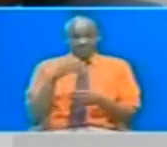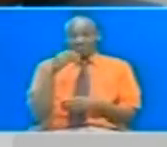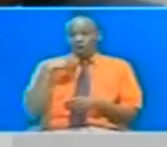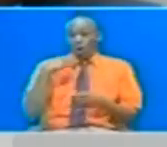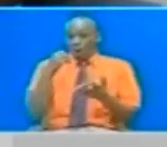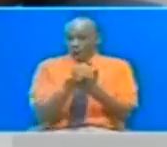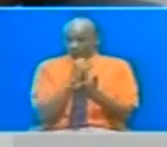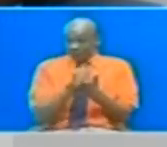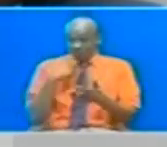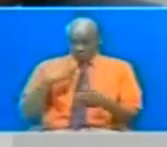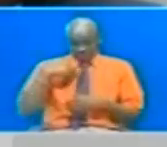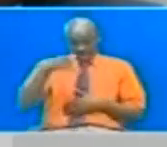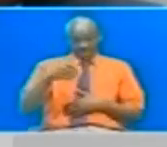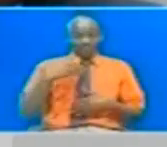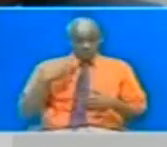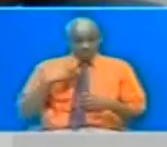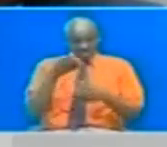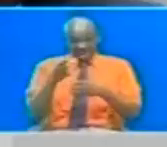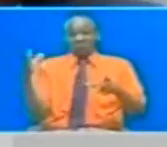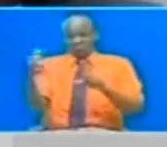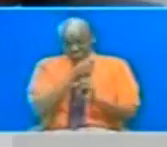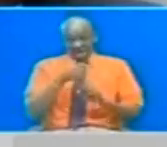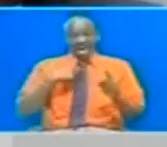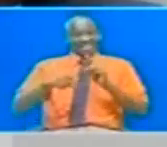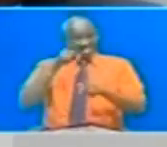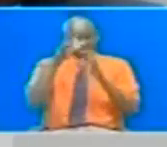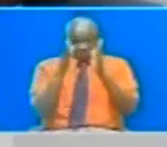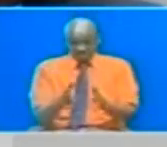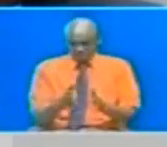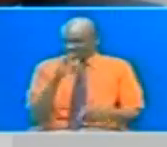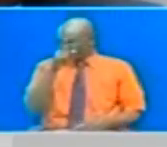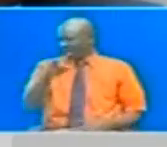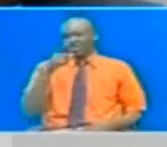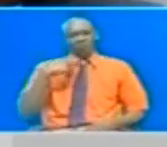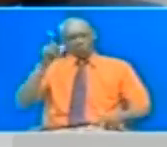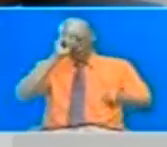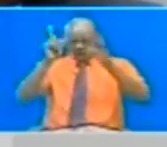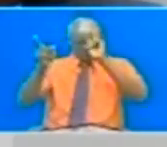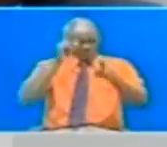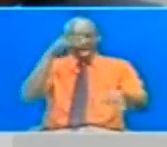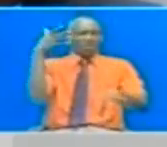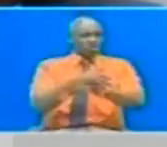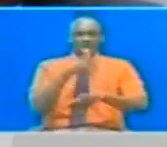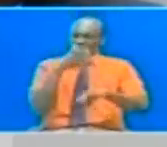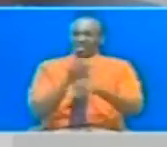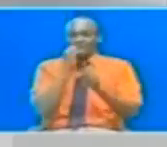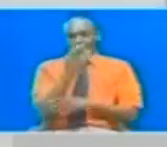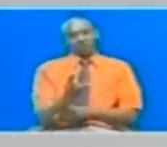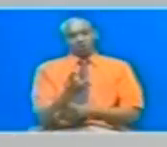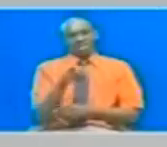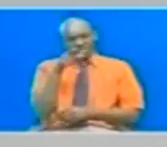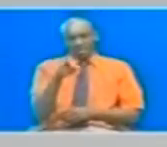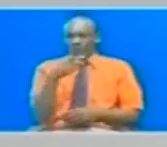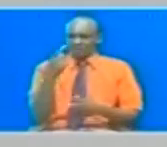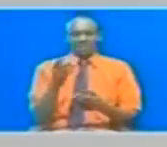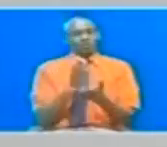was involved in Yebei's alleged abduction and murder is both outrageous and utterly false, and that nothing could be further from